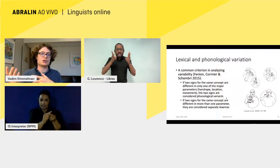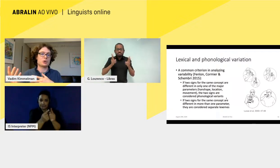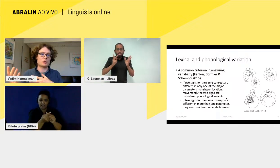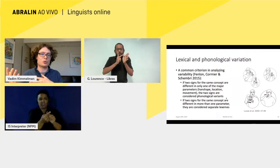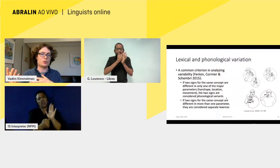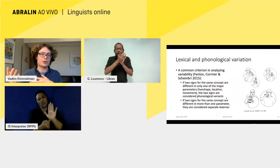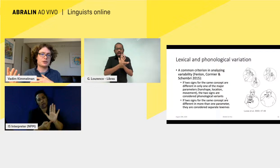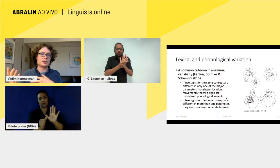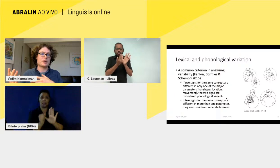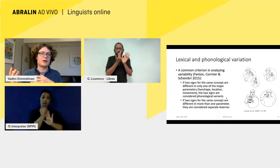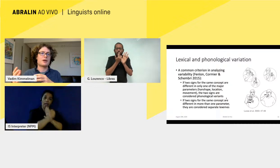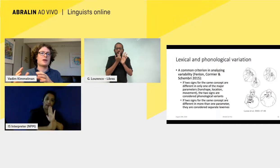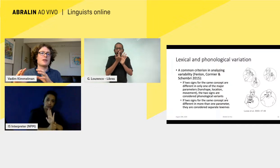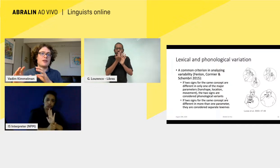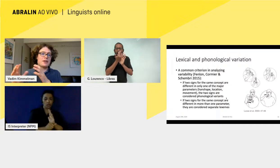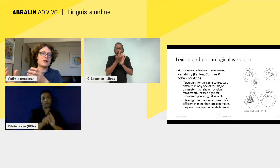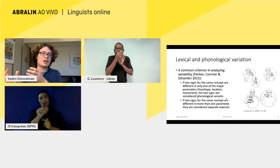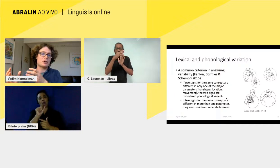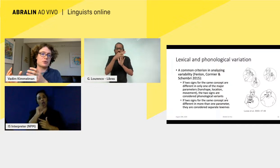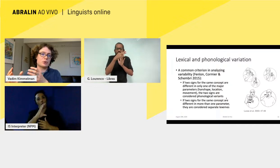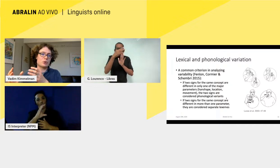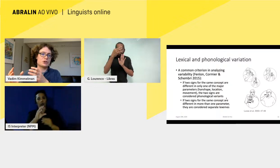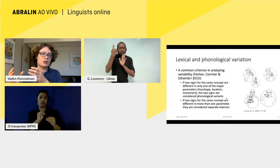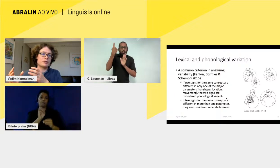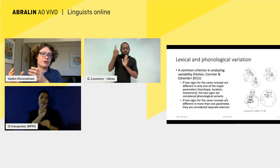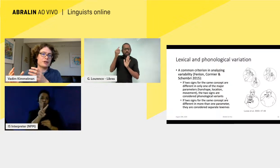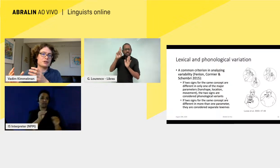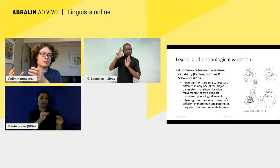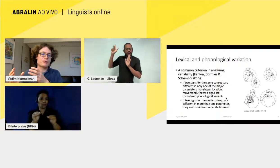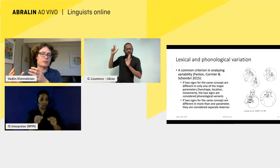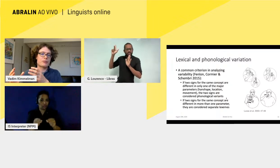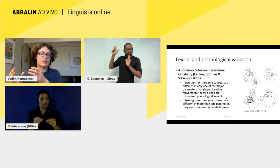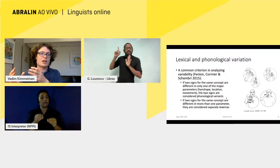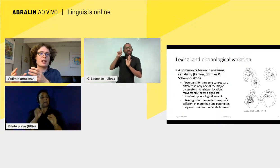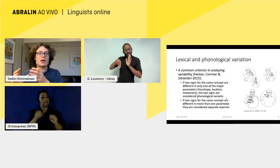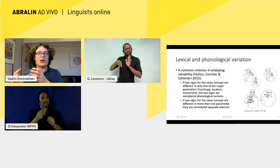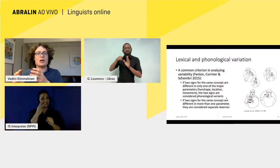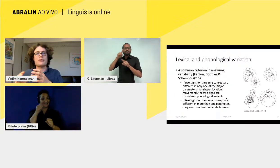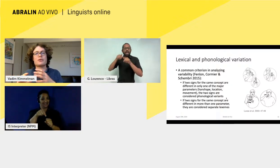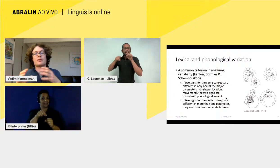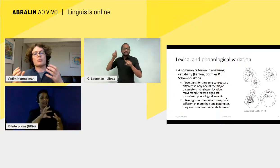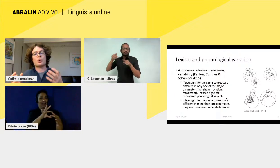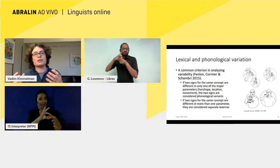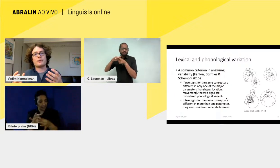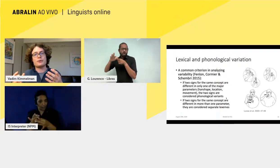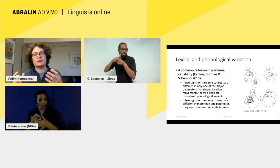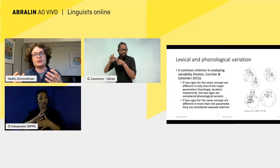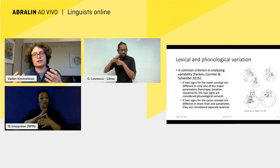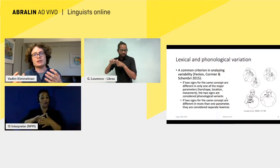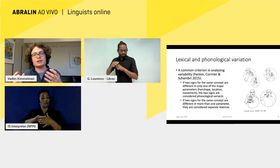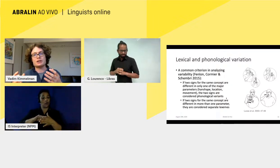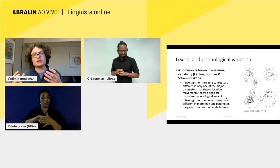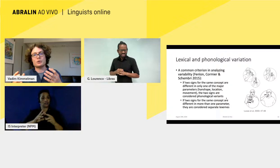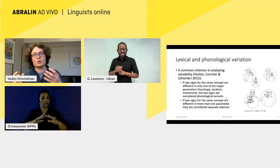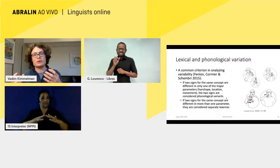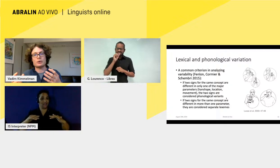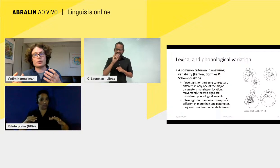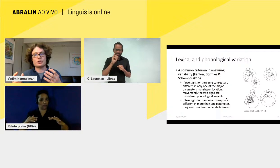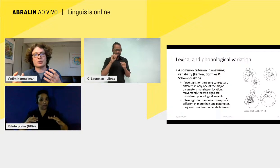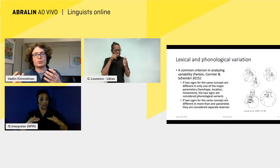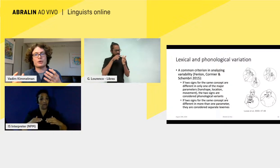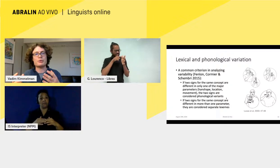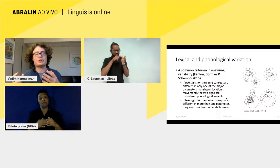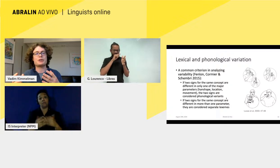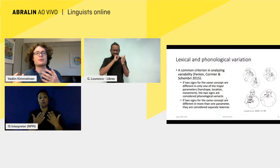shape, location, or movement, then they are phonological variant. If there are more differences than just in